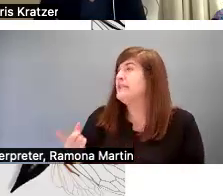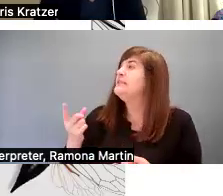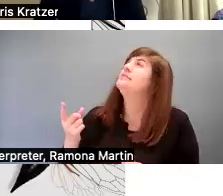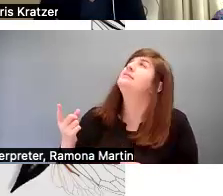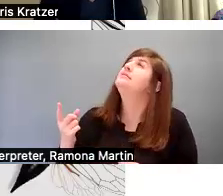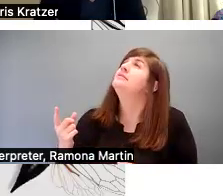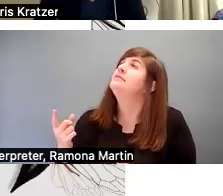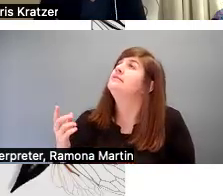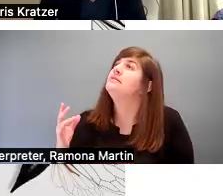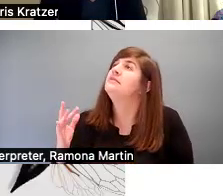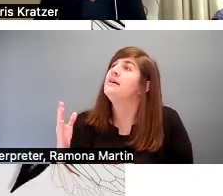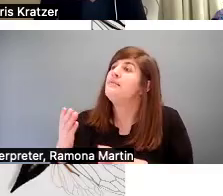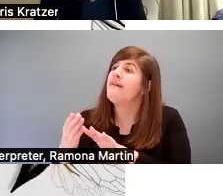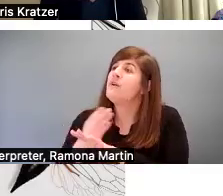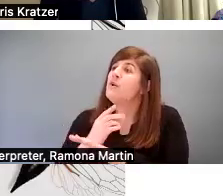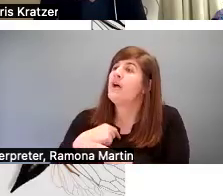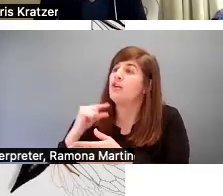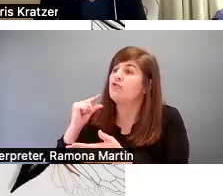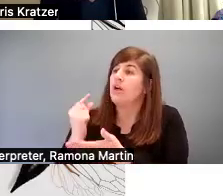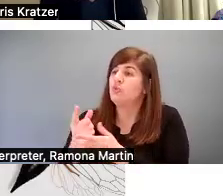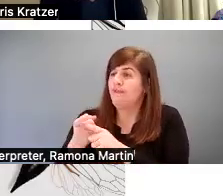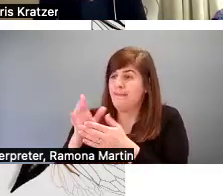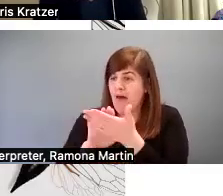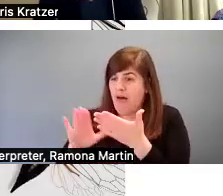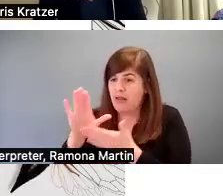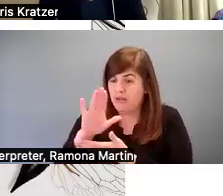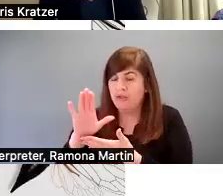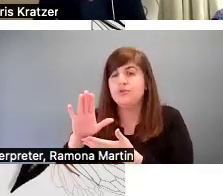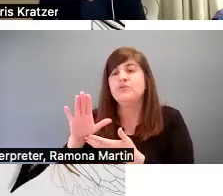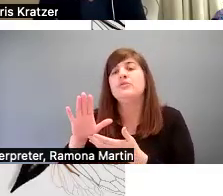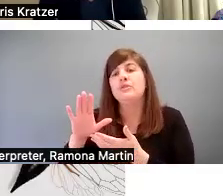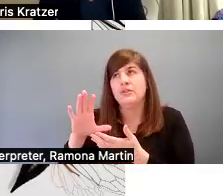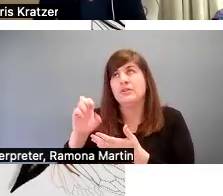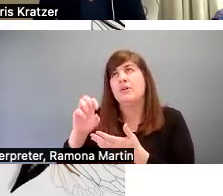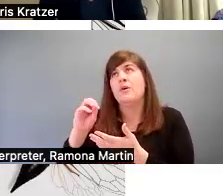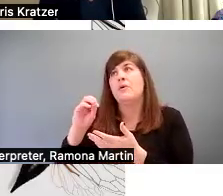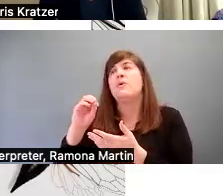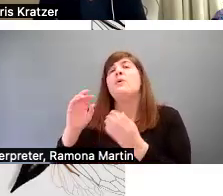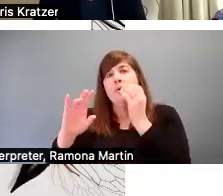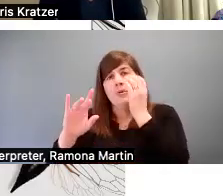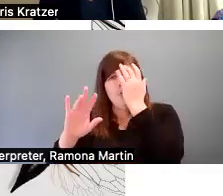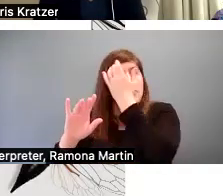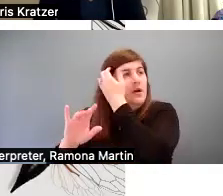since a little bit before I graduated from college. Um, I